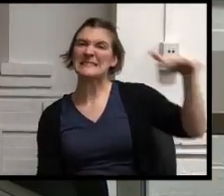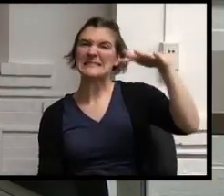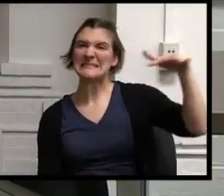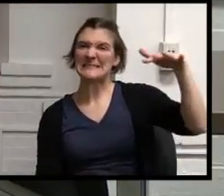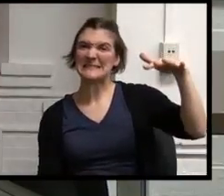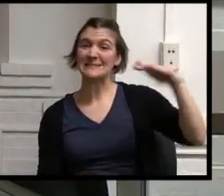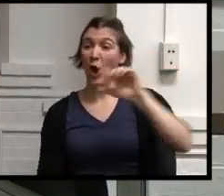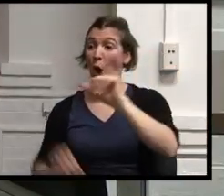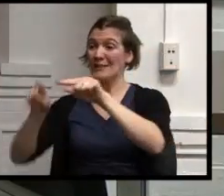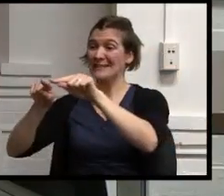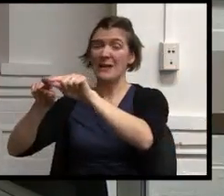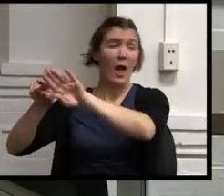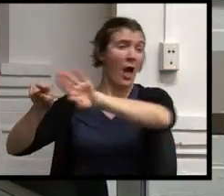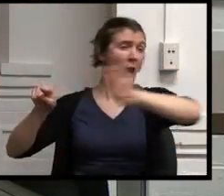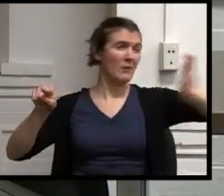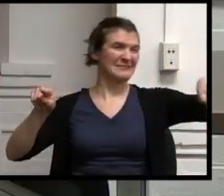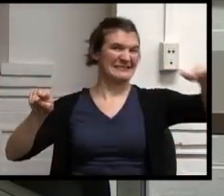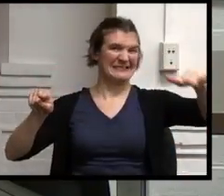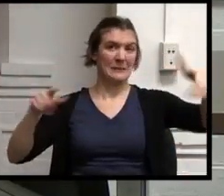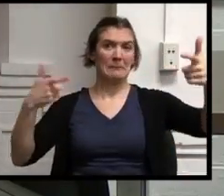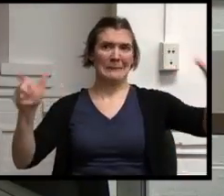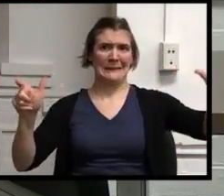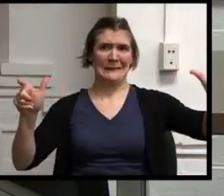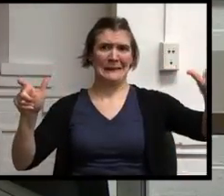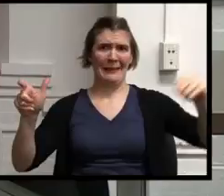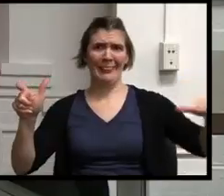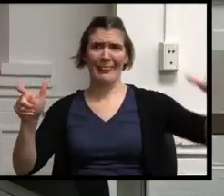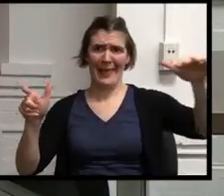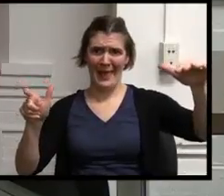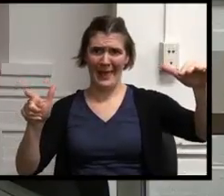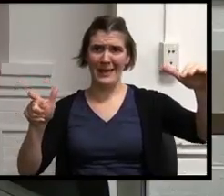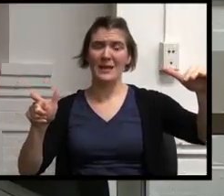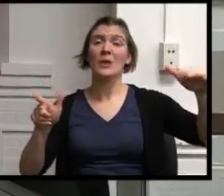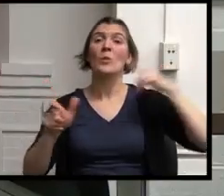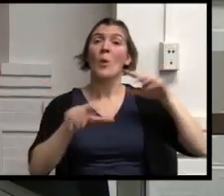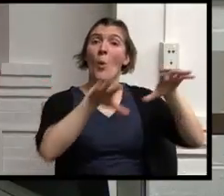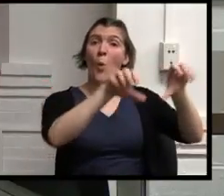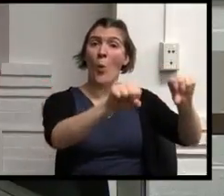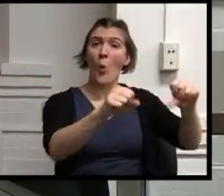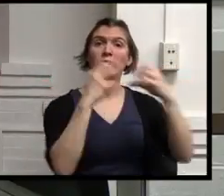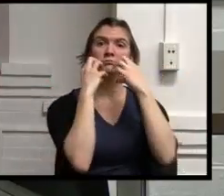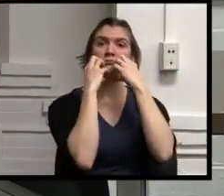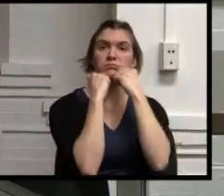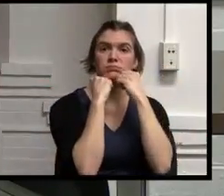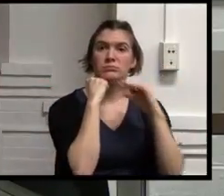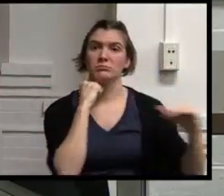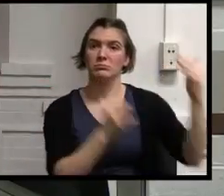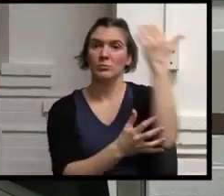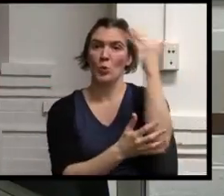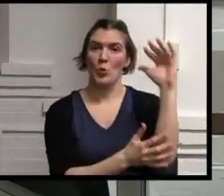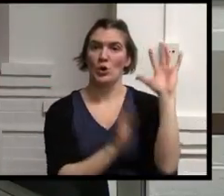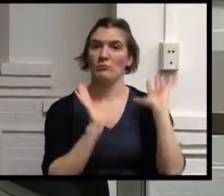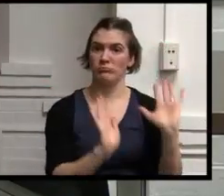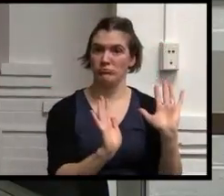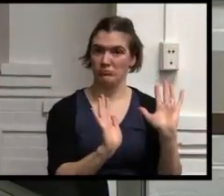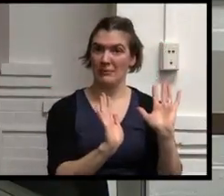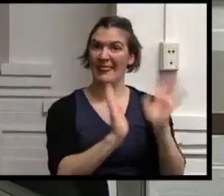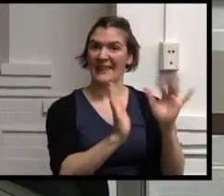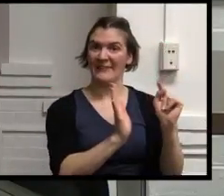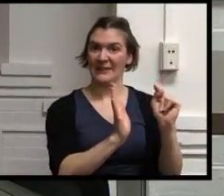came with a very large parcel that was reserved for as a conservation area. And one of the functions of